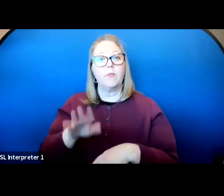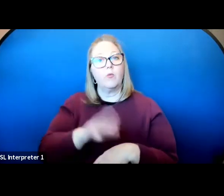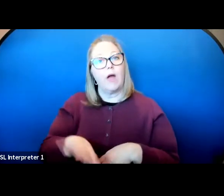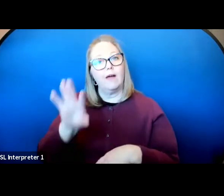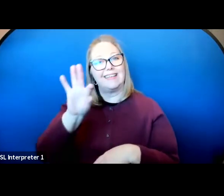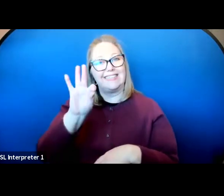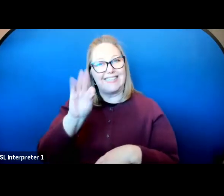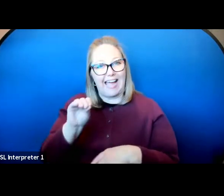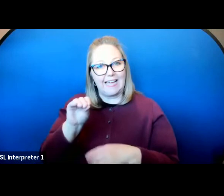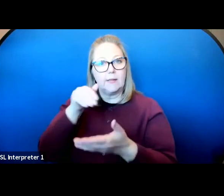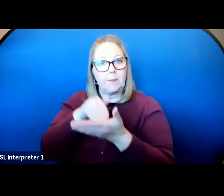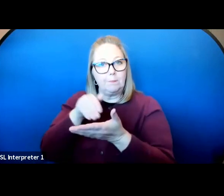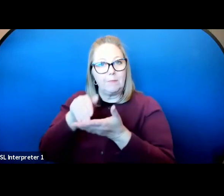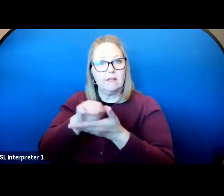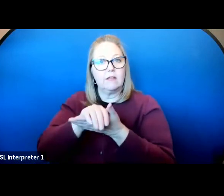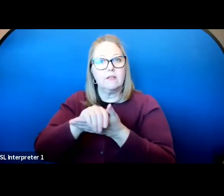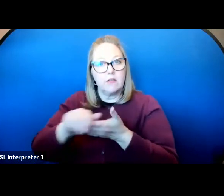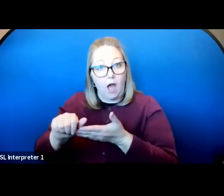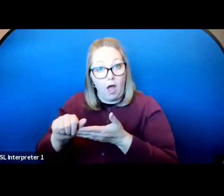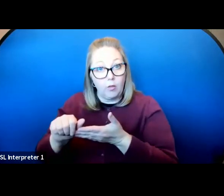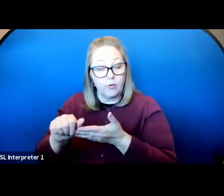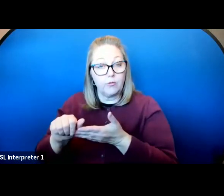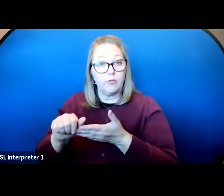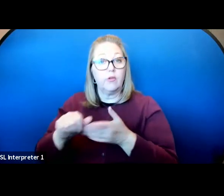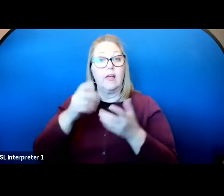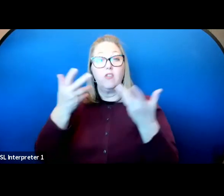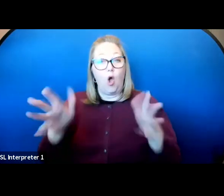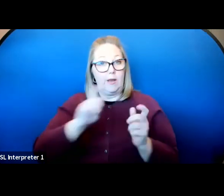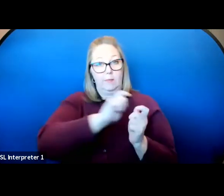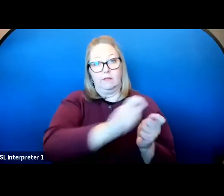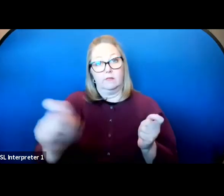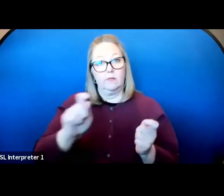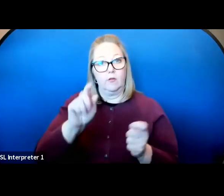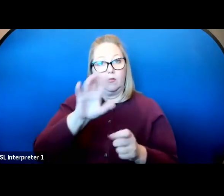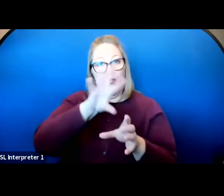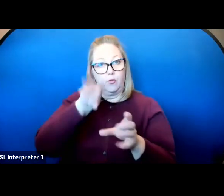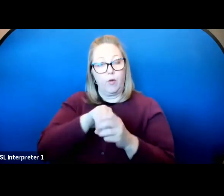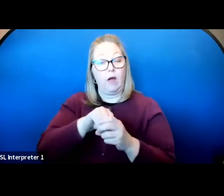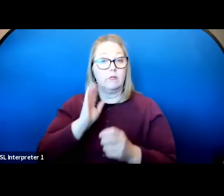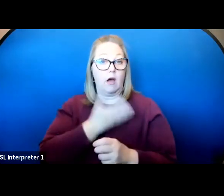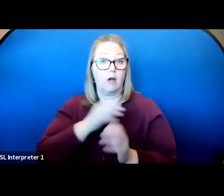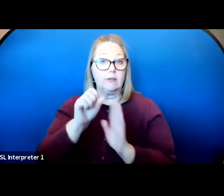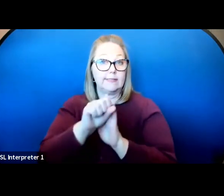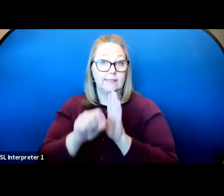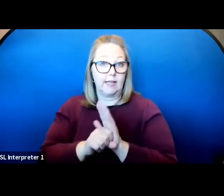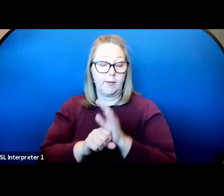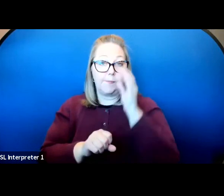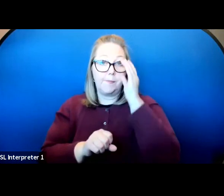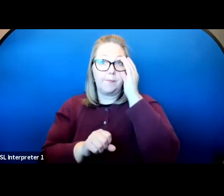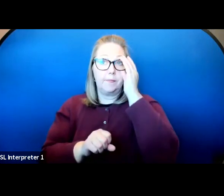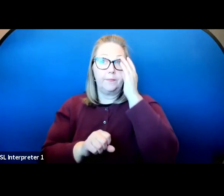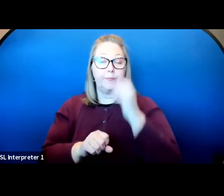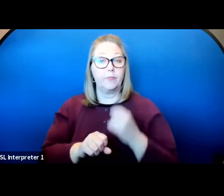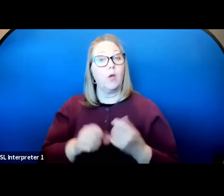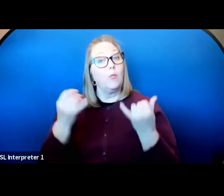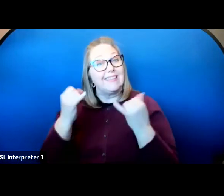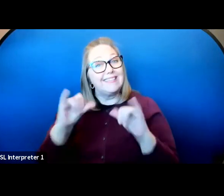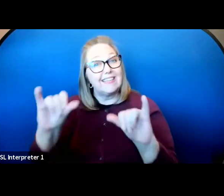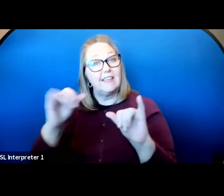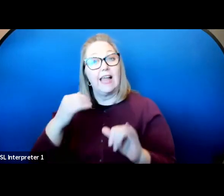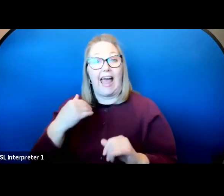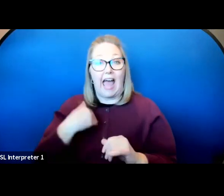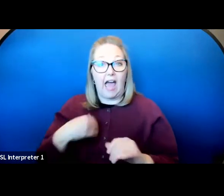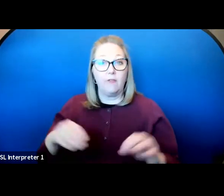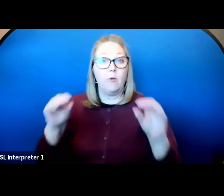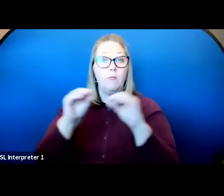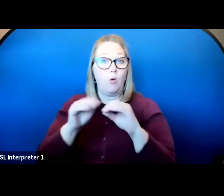in rental assistance has already been distributed through state and local partnerships. But with tens of millions in relief aid still available and potentially